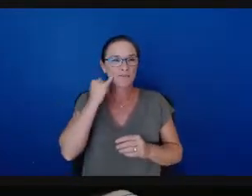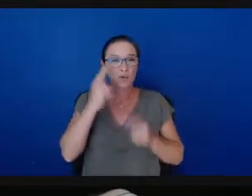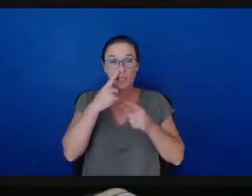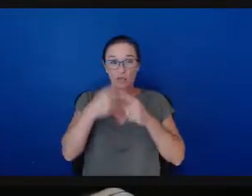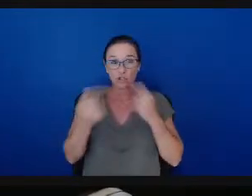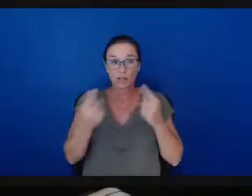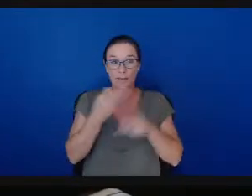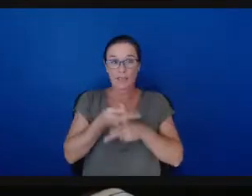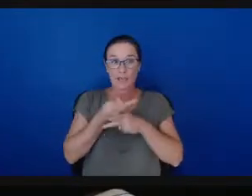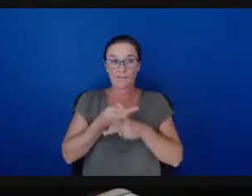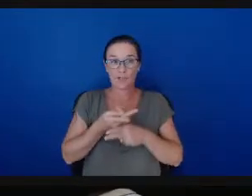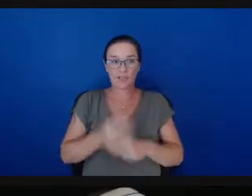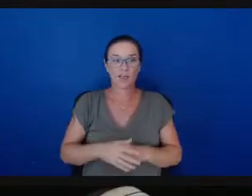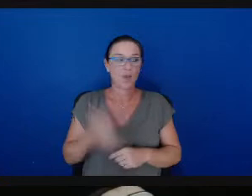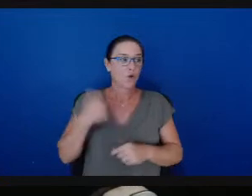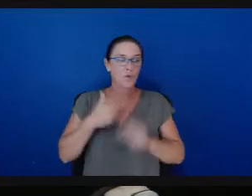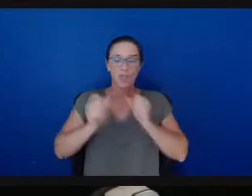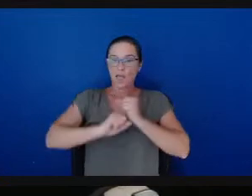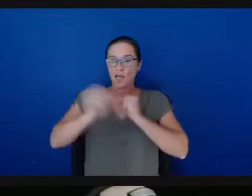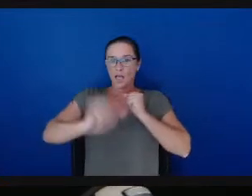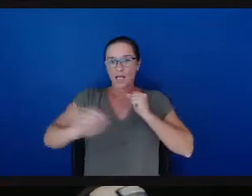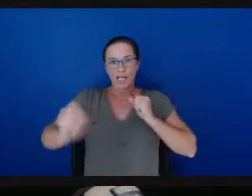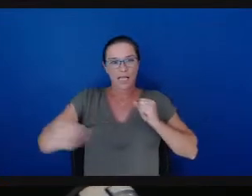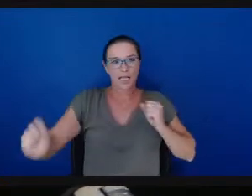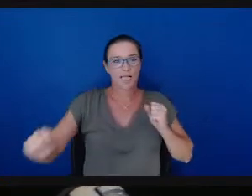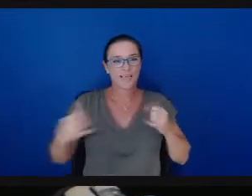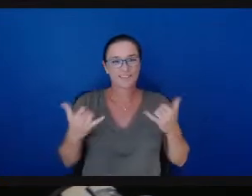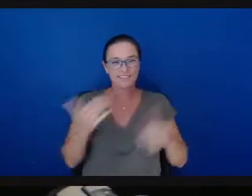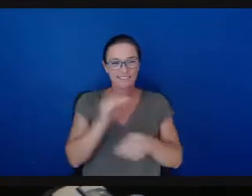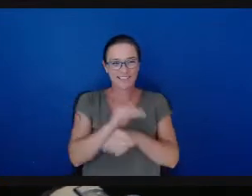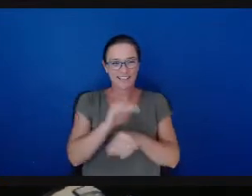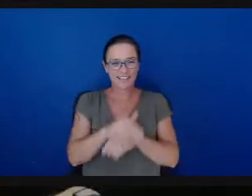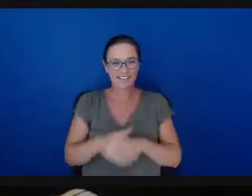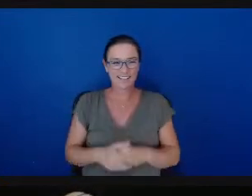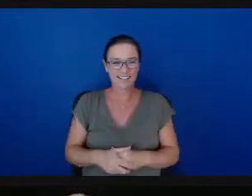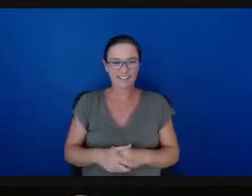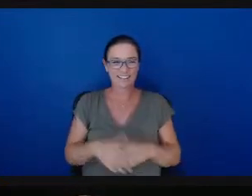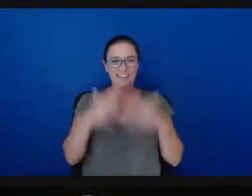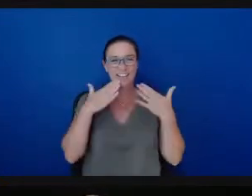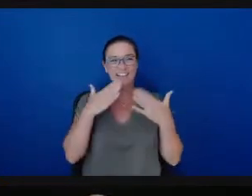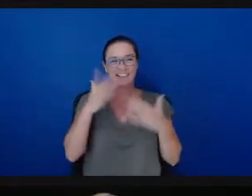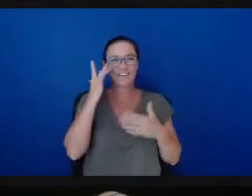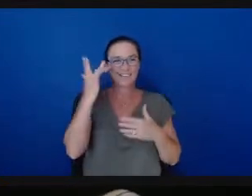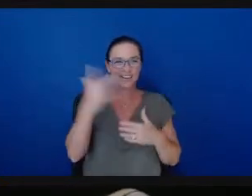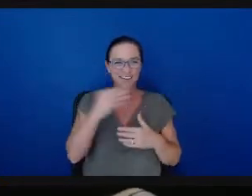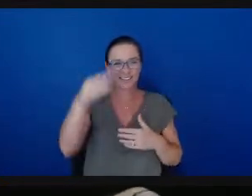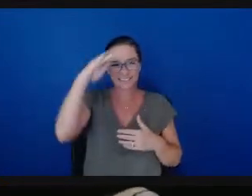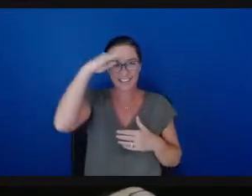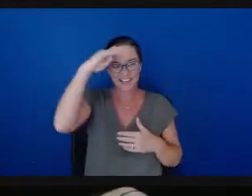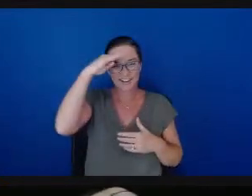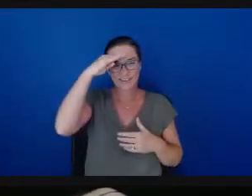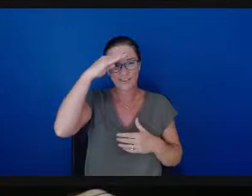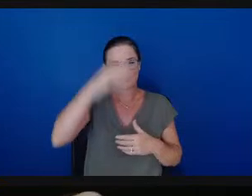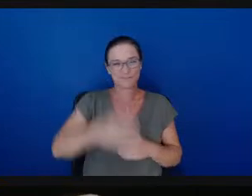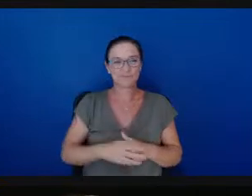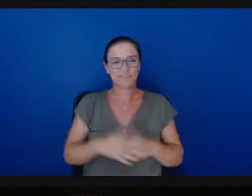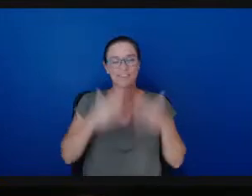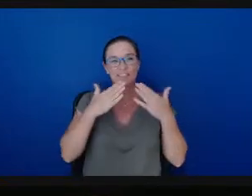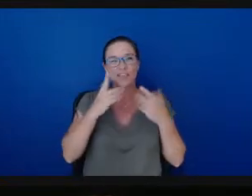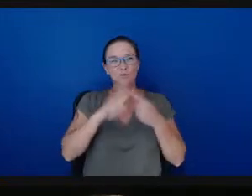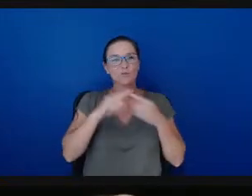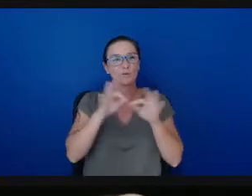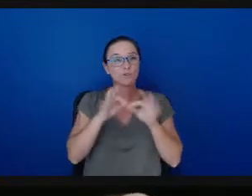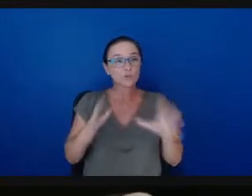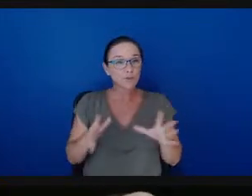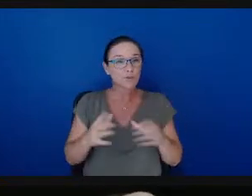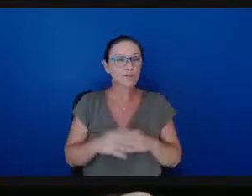gone extra long. Yep. Thanks, Gary. Extra thank yous. Yeah, an extra thank you to our ASL interpreters, just to give